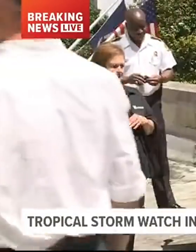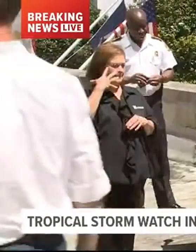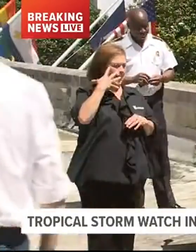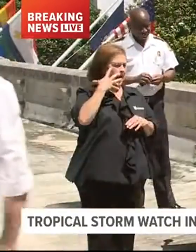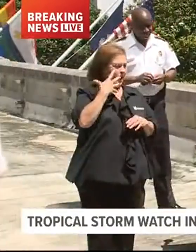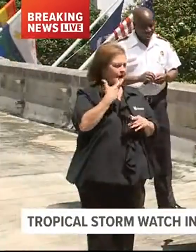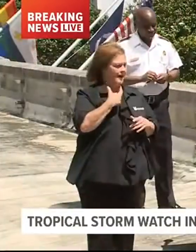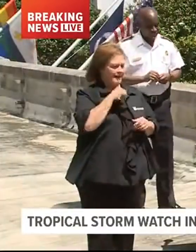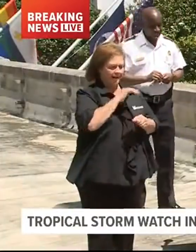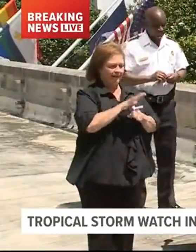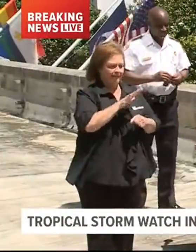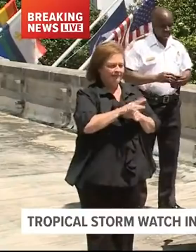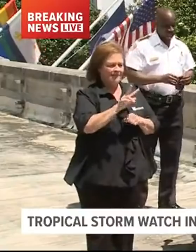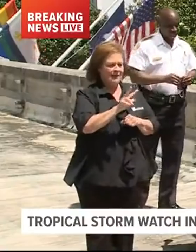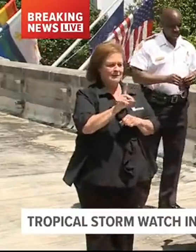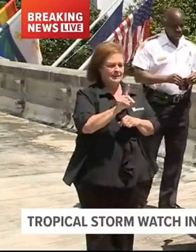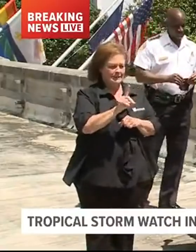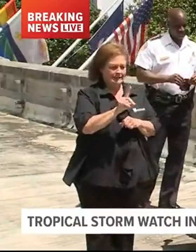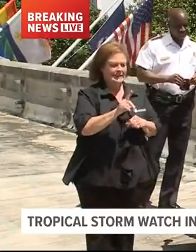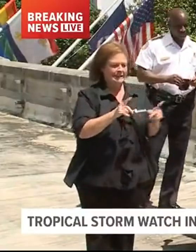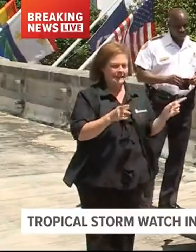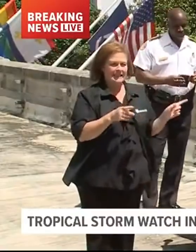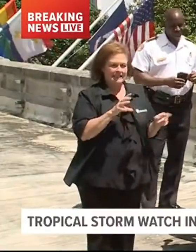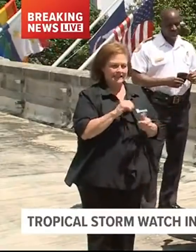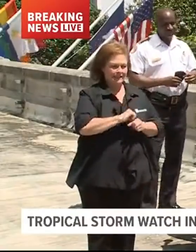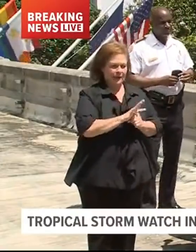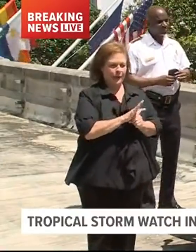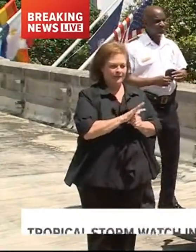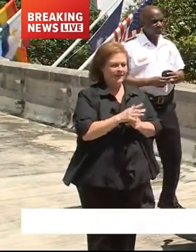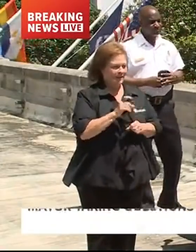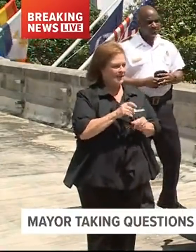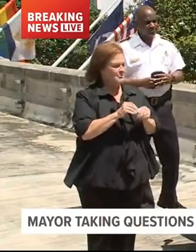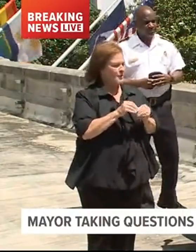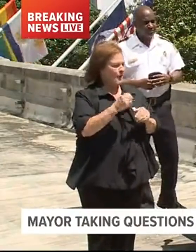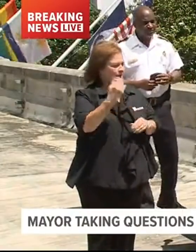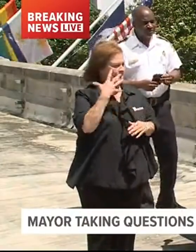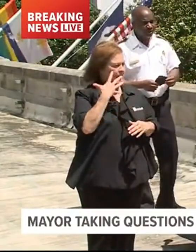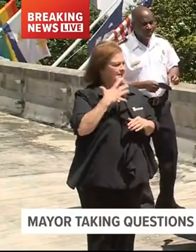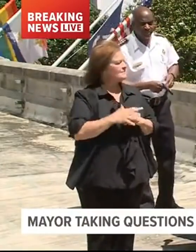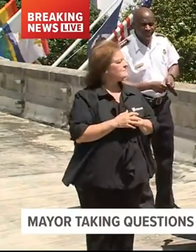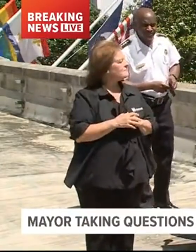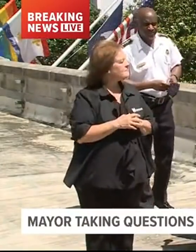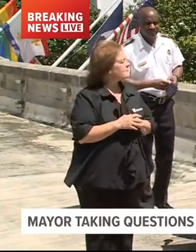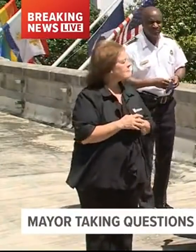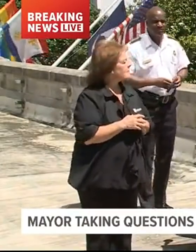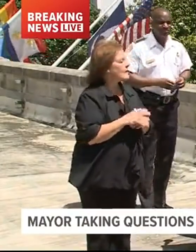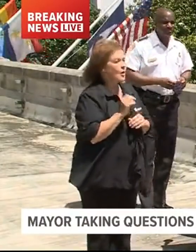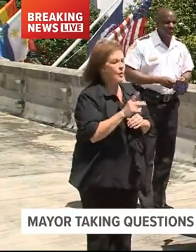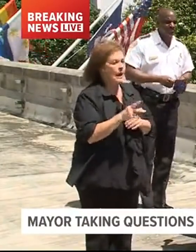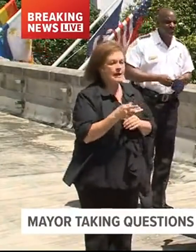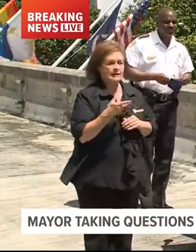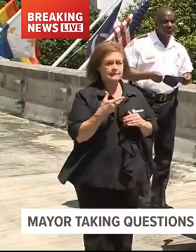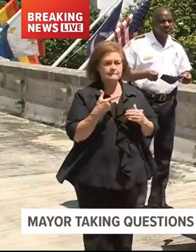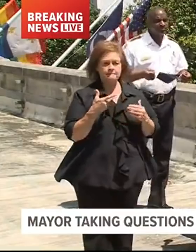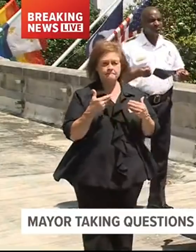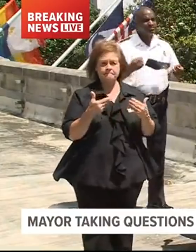they say is deficient in black folks due to this COVID-19. Yes, indeed. Okay, so we'll move